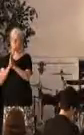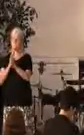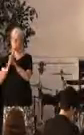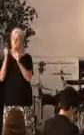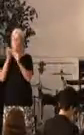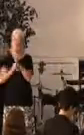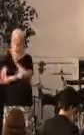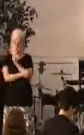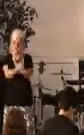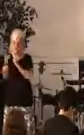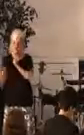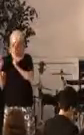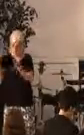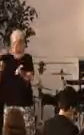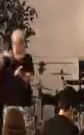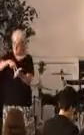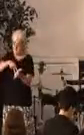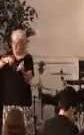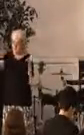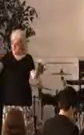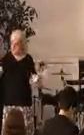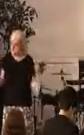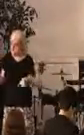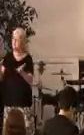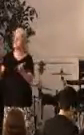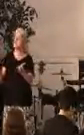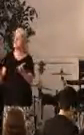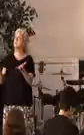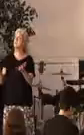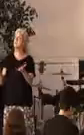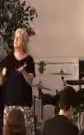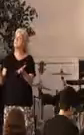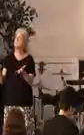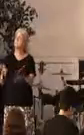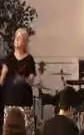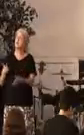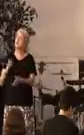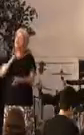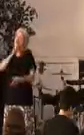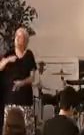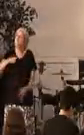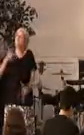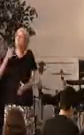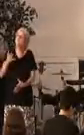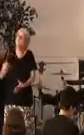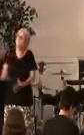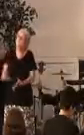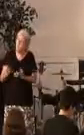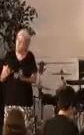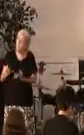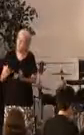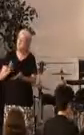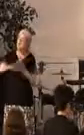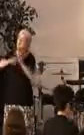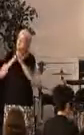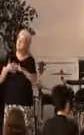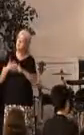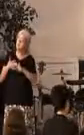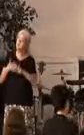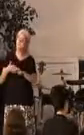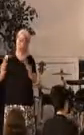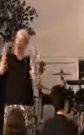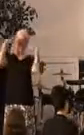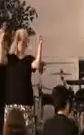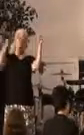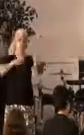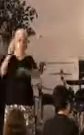every person standing at this altar, and it's a sincere desire to become an effective